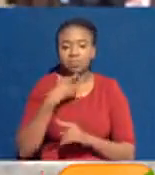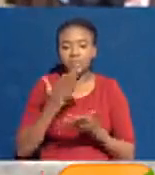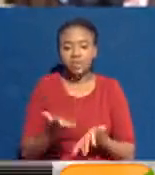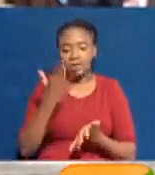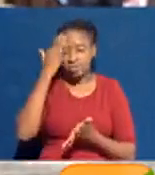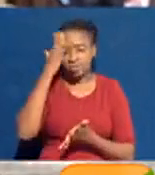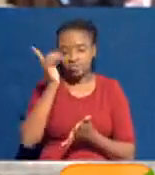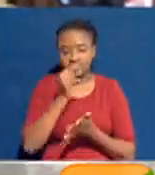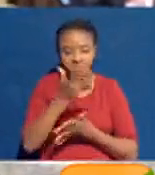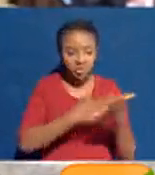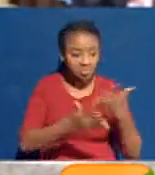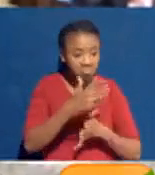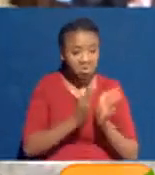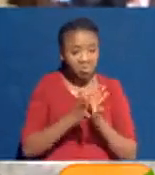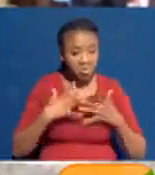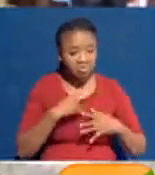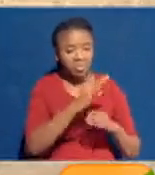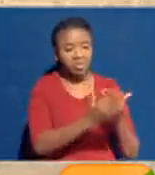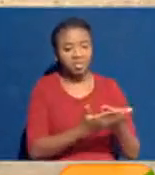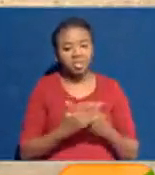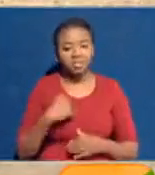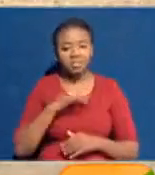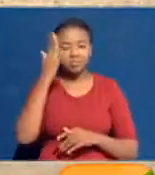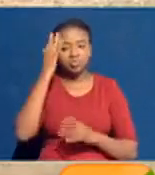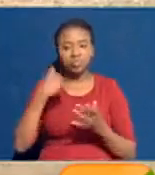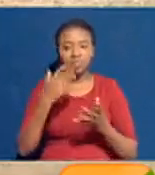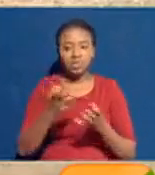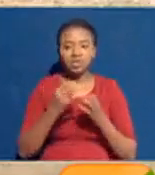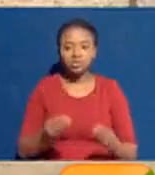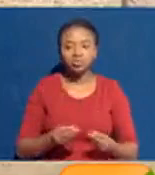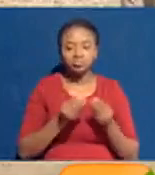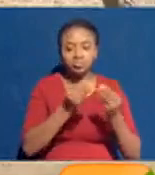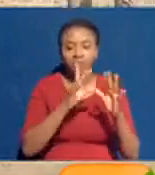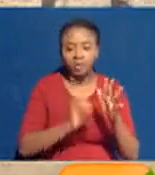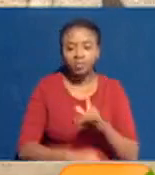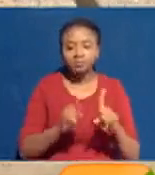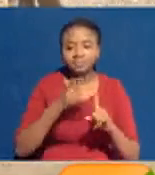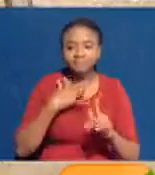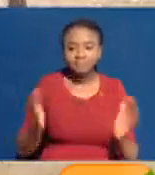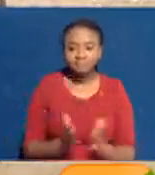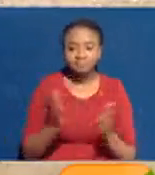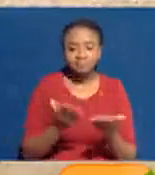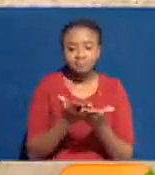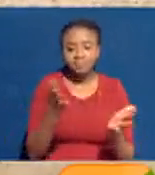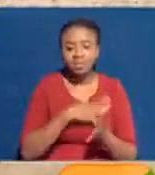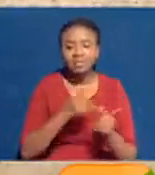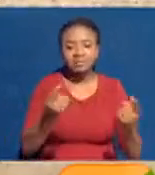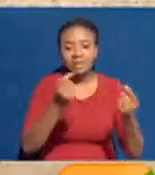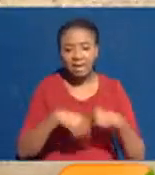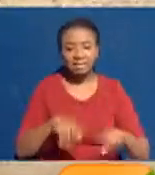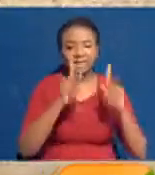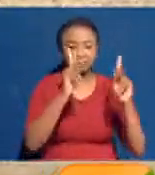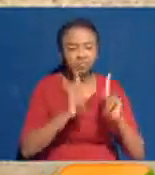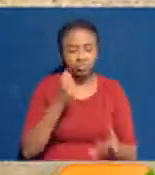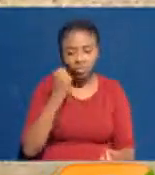and even now we will give you better. I would appeal to everyone else to reach out to us, visit our Kisumu office,